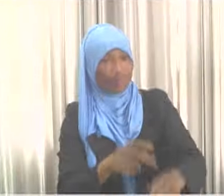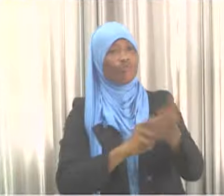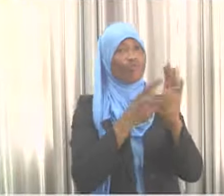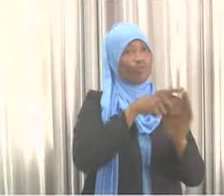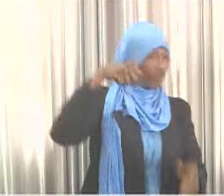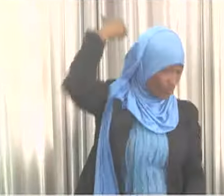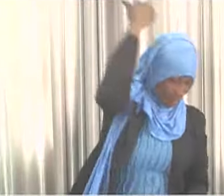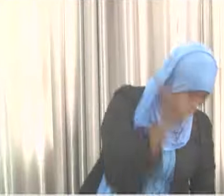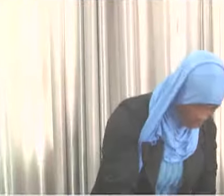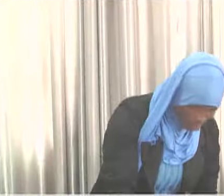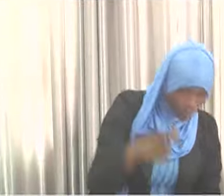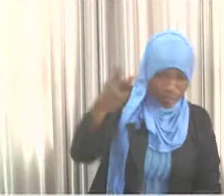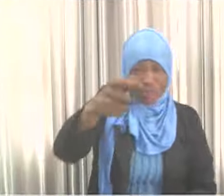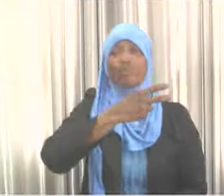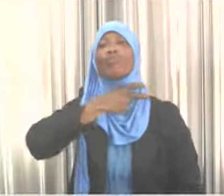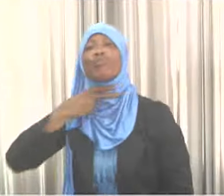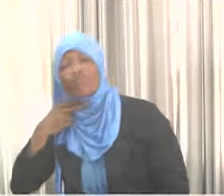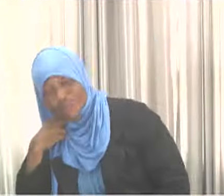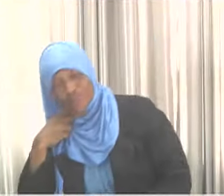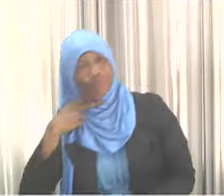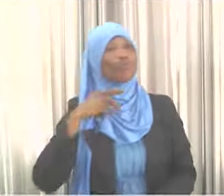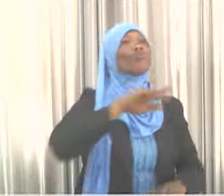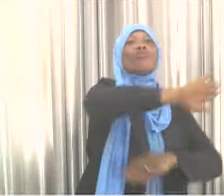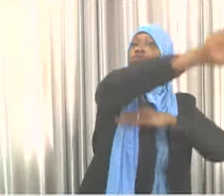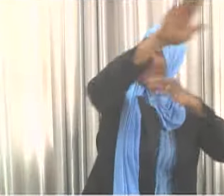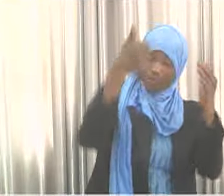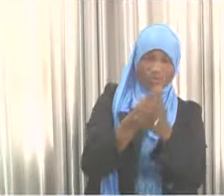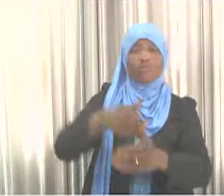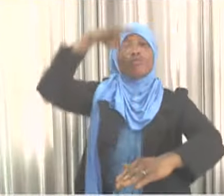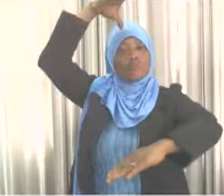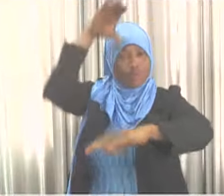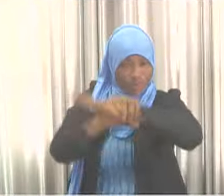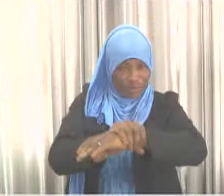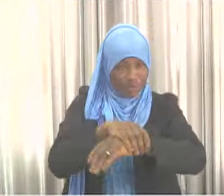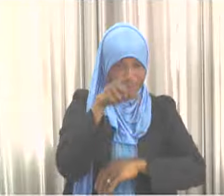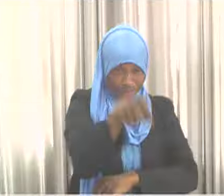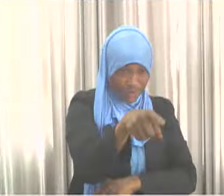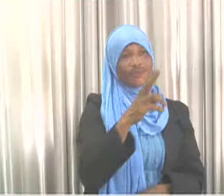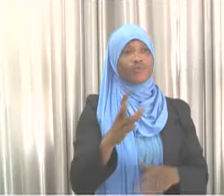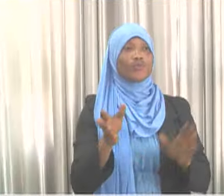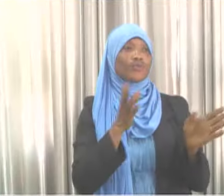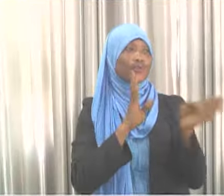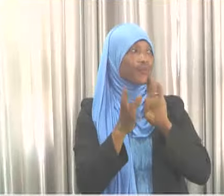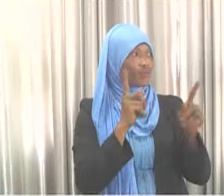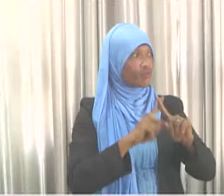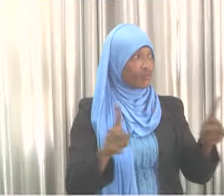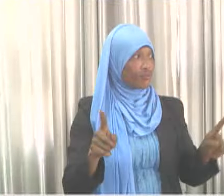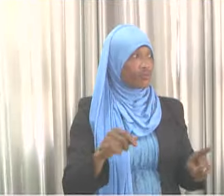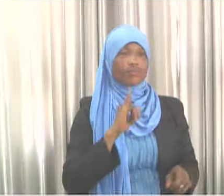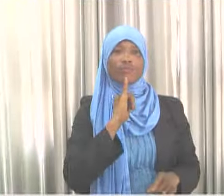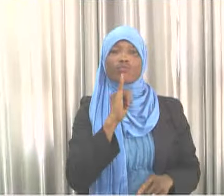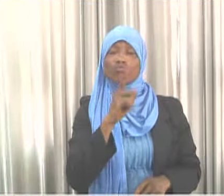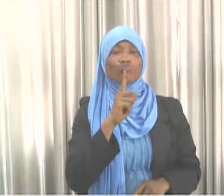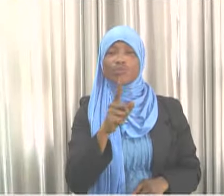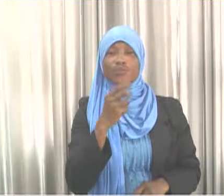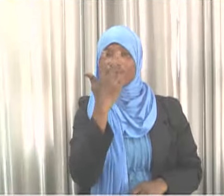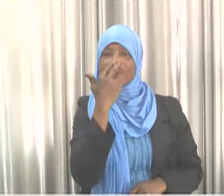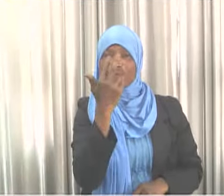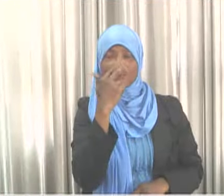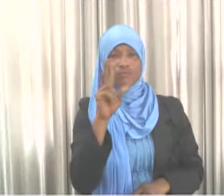oh. You the DJ, oh. You the pastor, oh. The law they hold you, neck. This issue not funny. It's